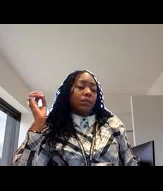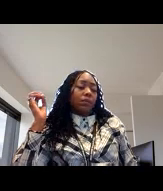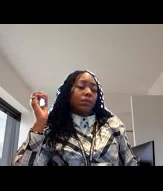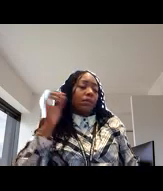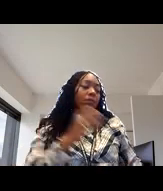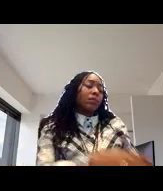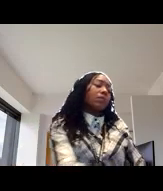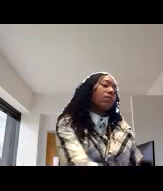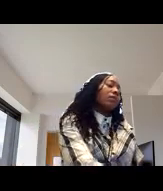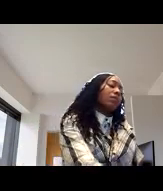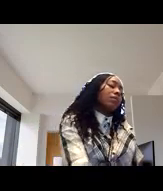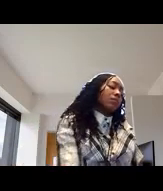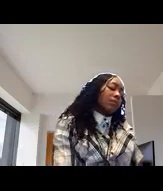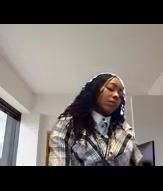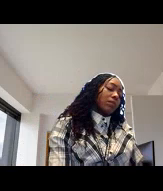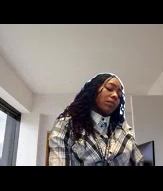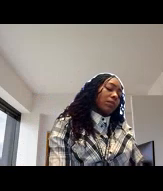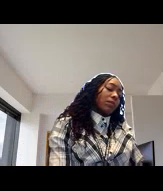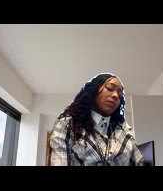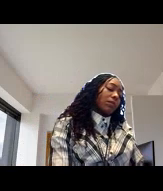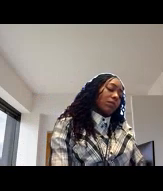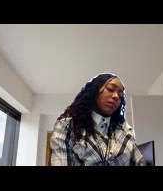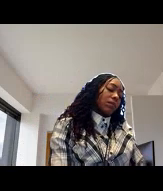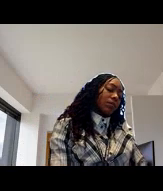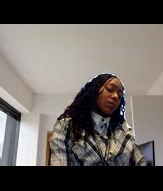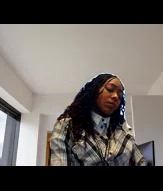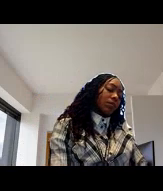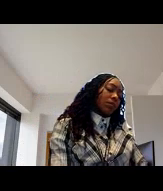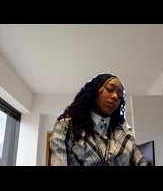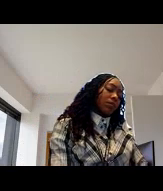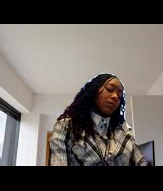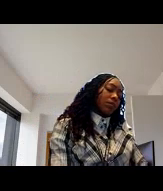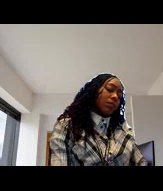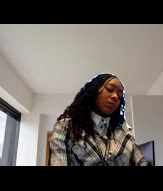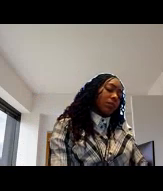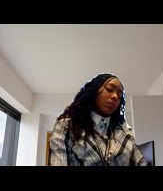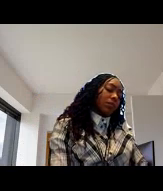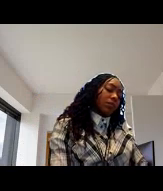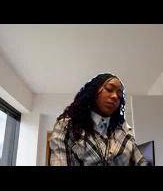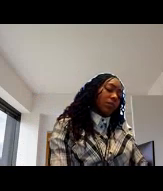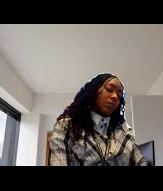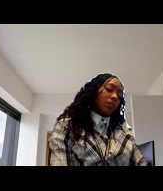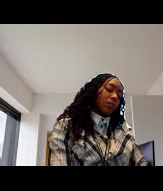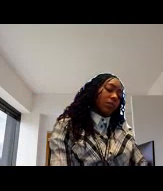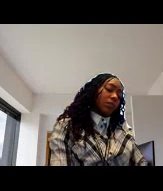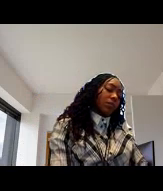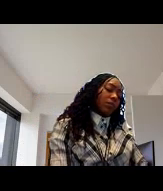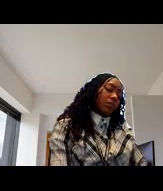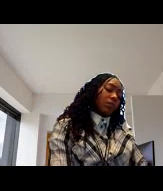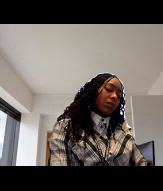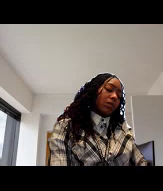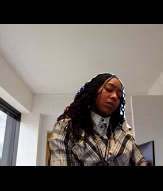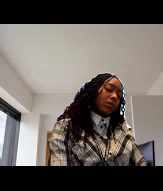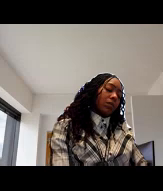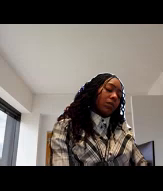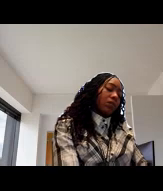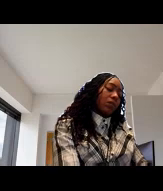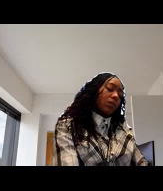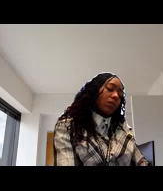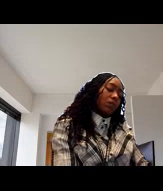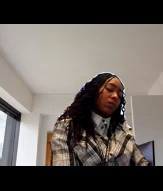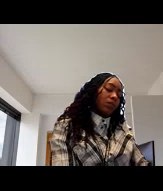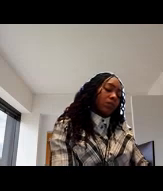side, is this summary of major provisions. What we've pulled out here are those aspects of this that we think, again, are